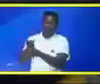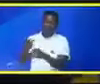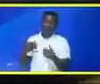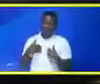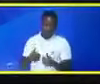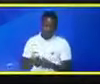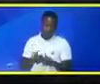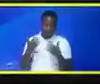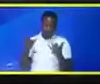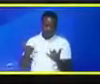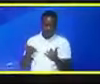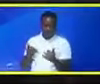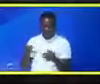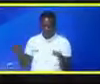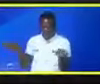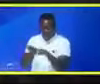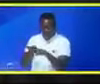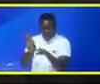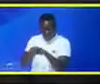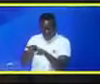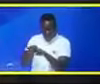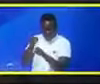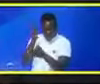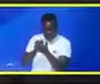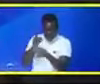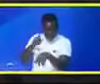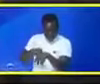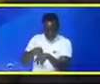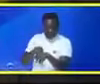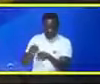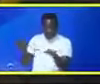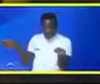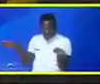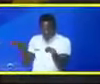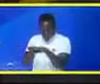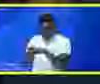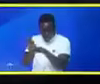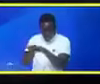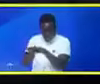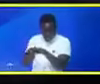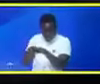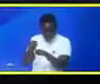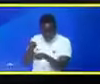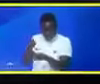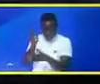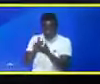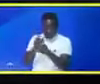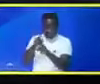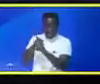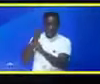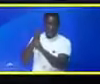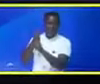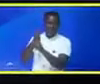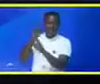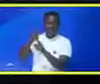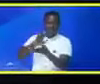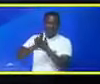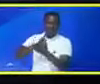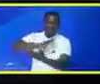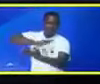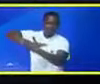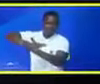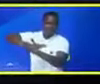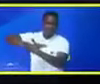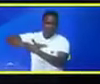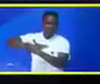Now, but closed doors sometimes, and this is the context of our discussion, can be deliberate hindrances